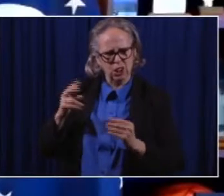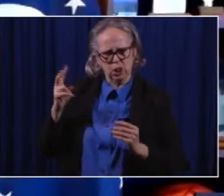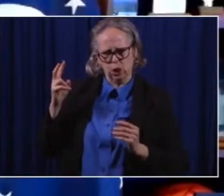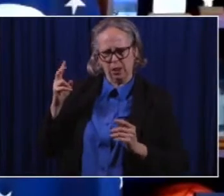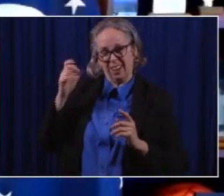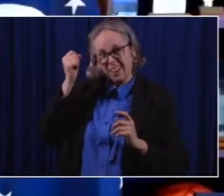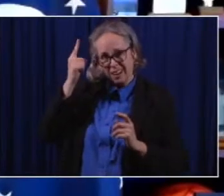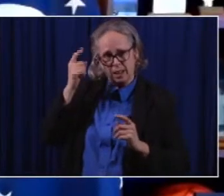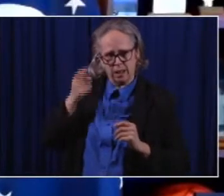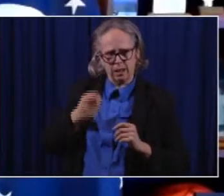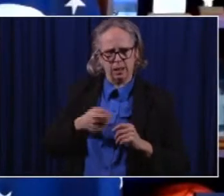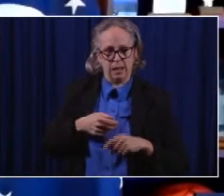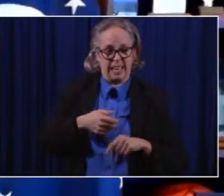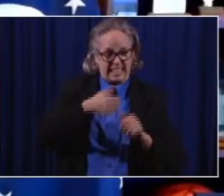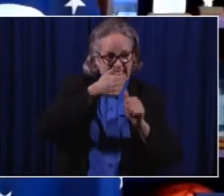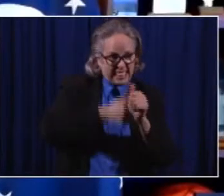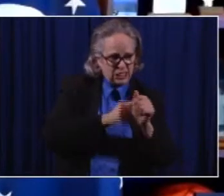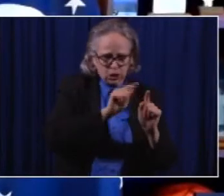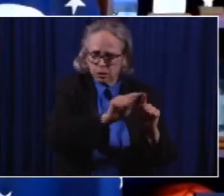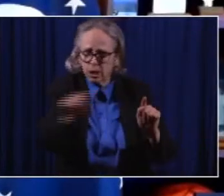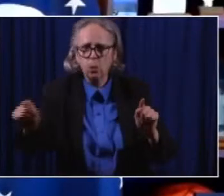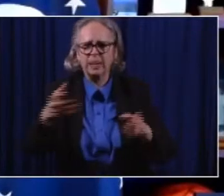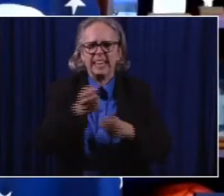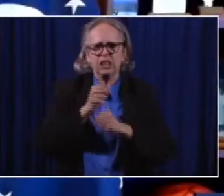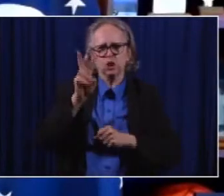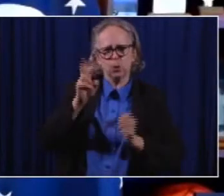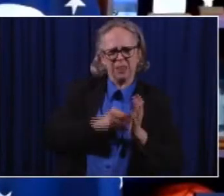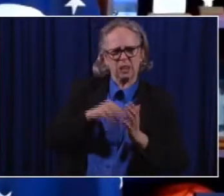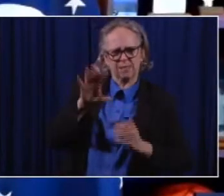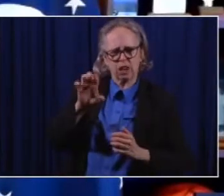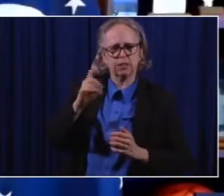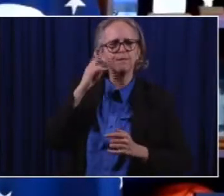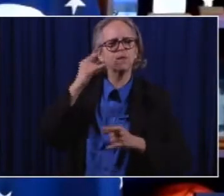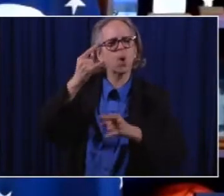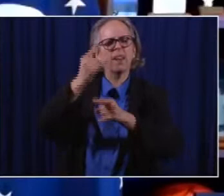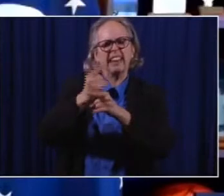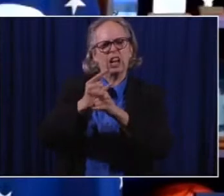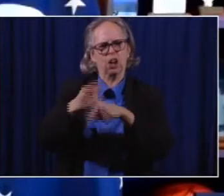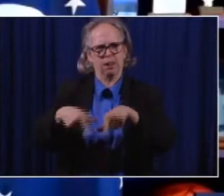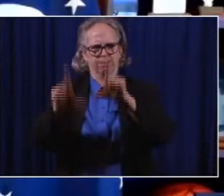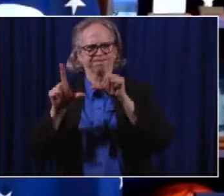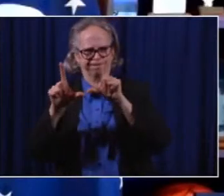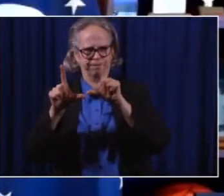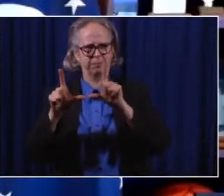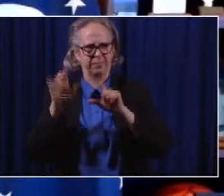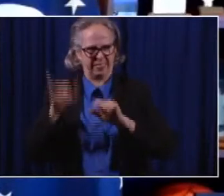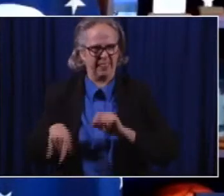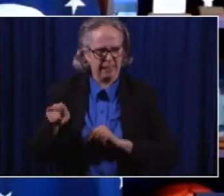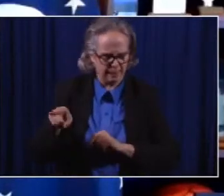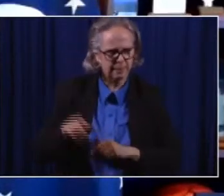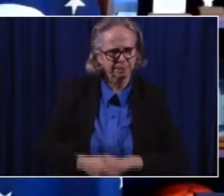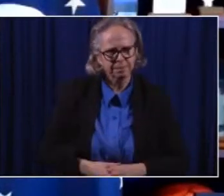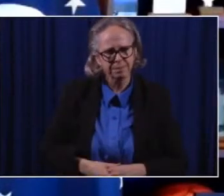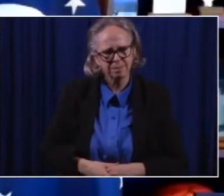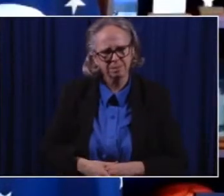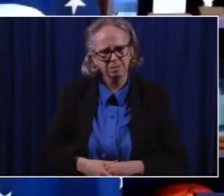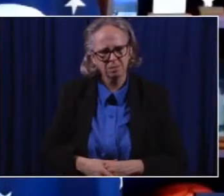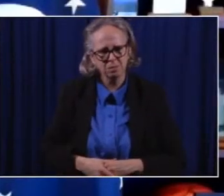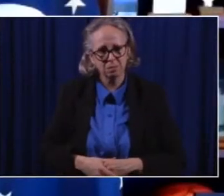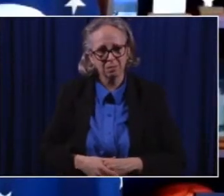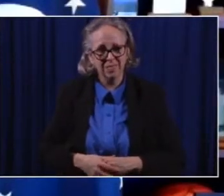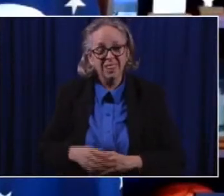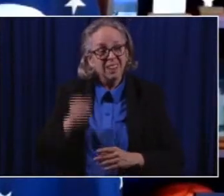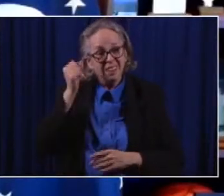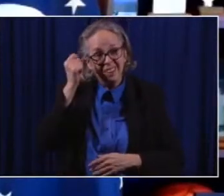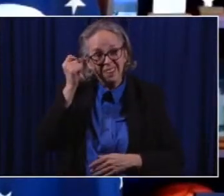for on-premises liquor permit holders. The Department of Commerce tells me that we've only had about a third of our licensees apply